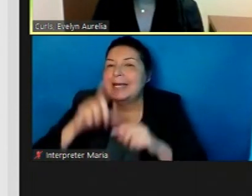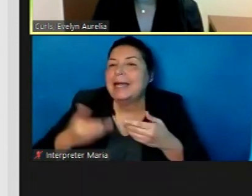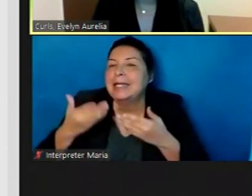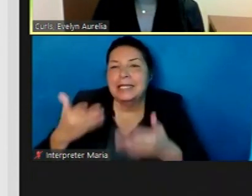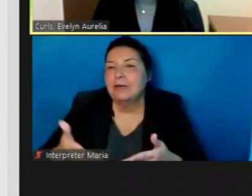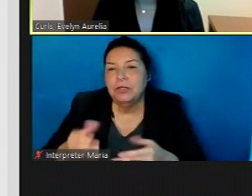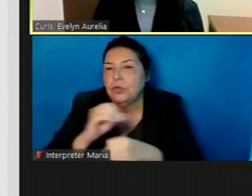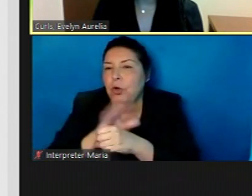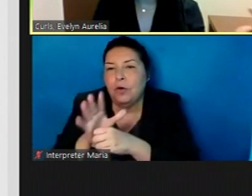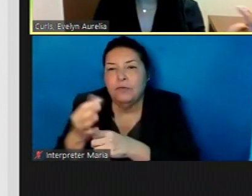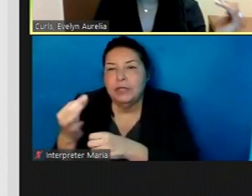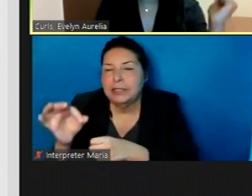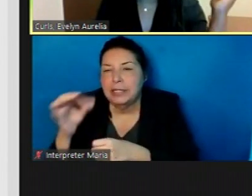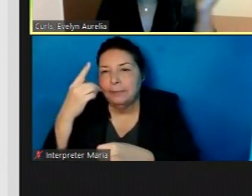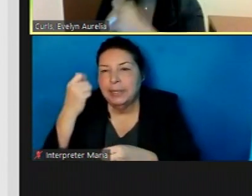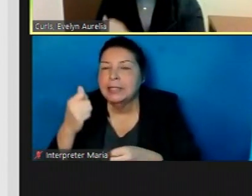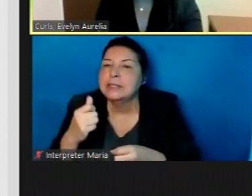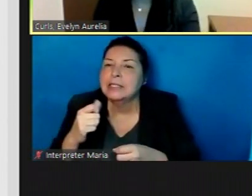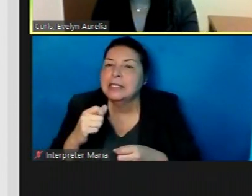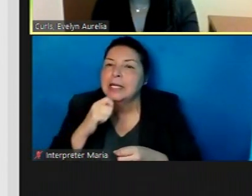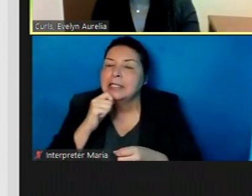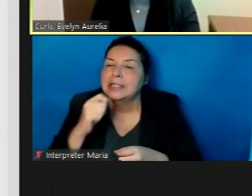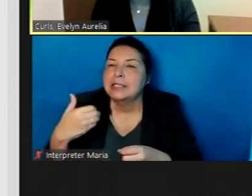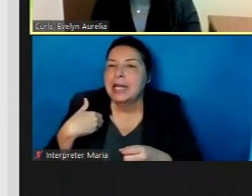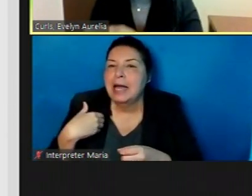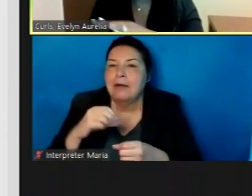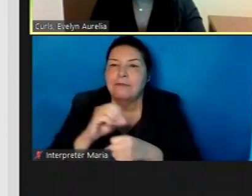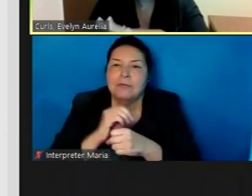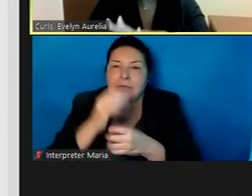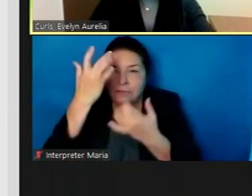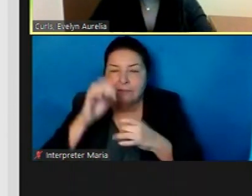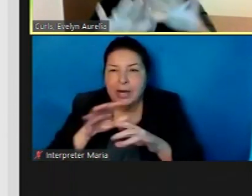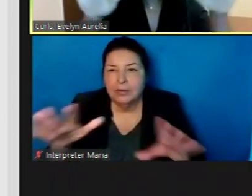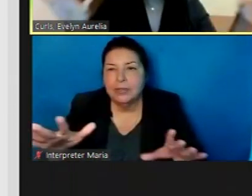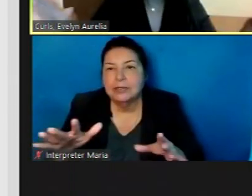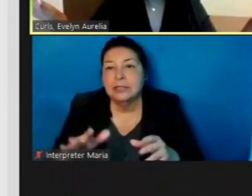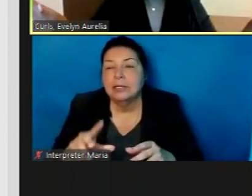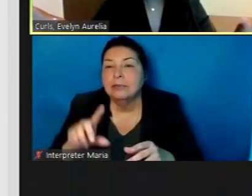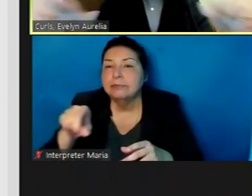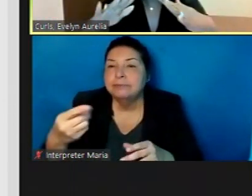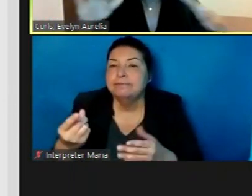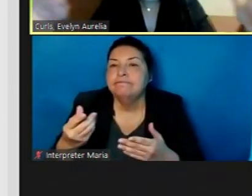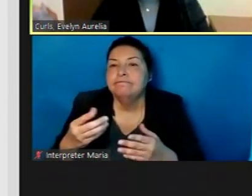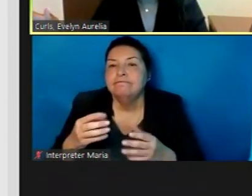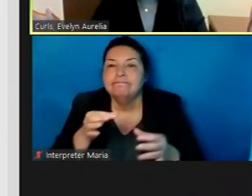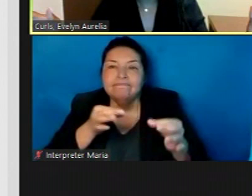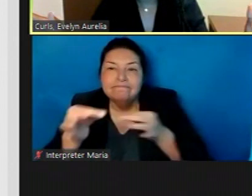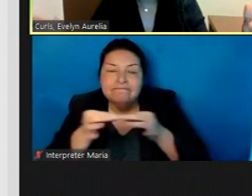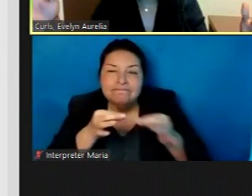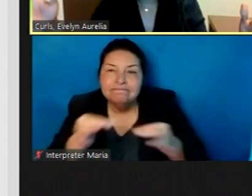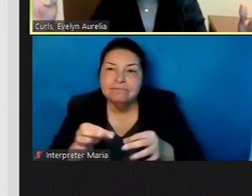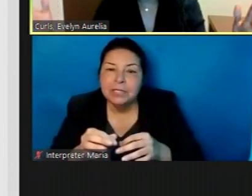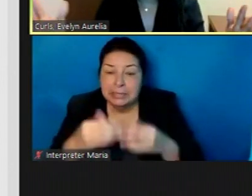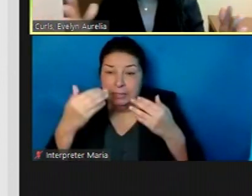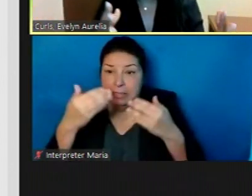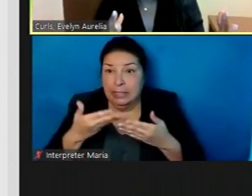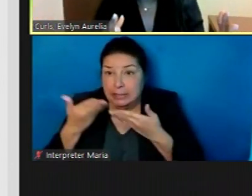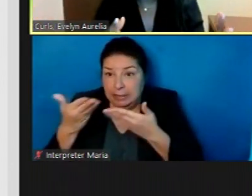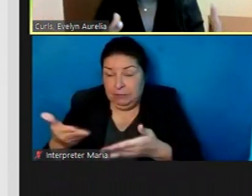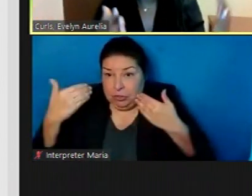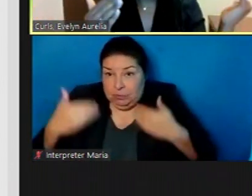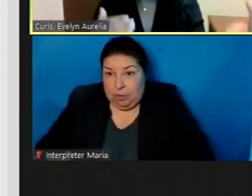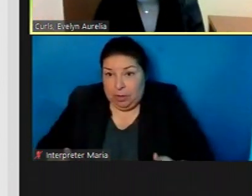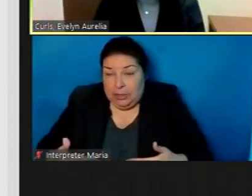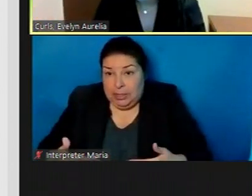can affect your DNA because it doesn't go inside of your cell. It's just this instruction manual that's out in your body that your body will